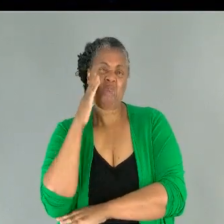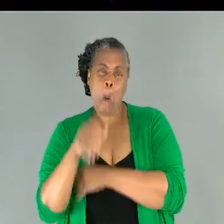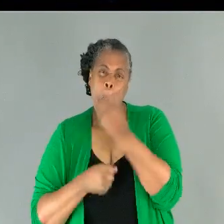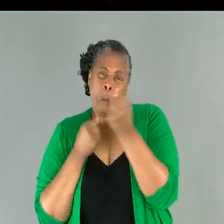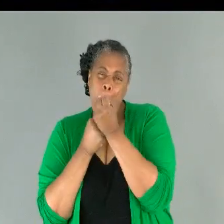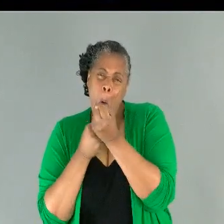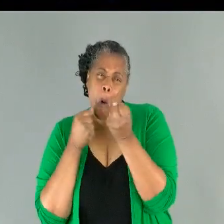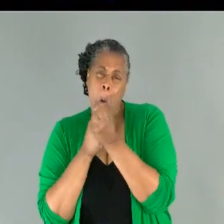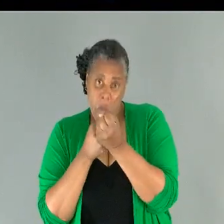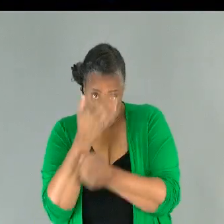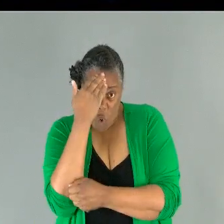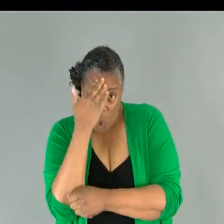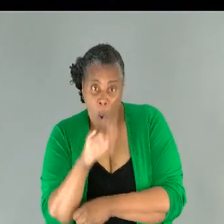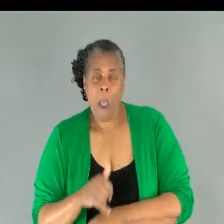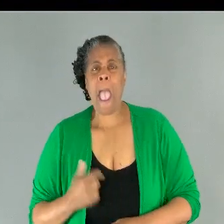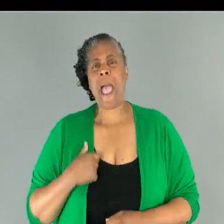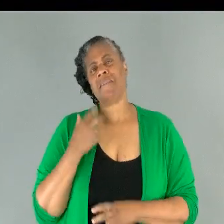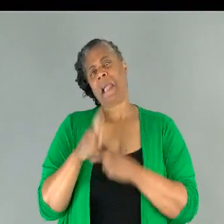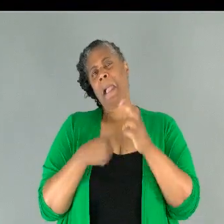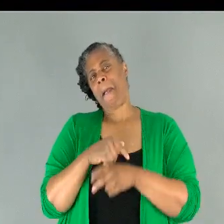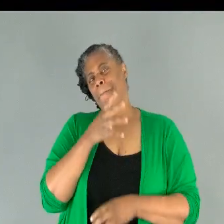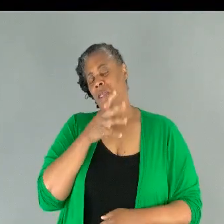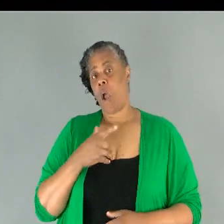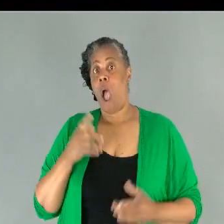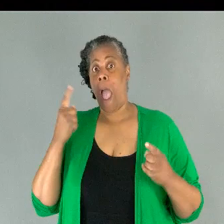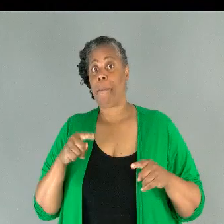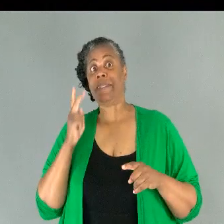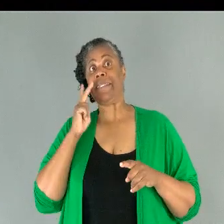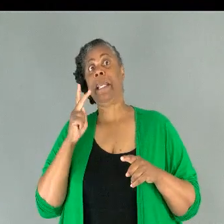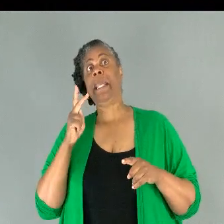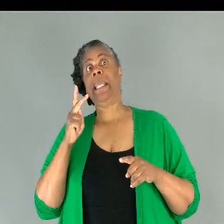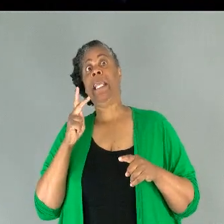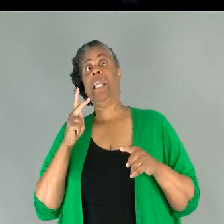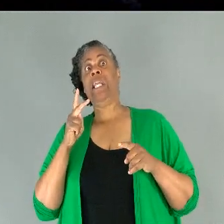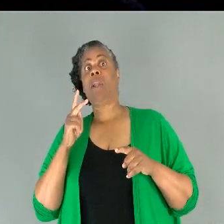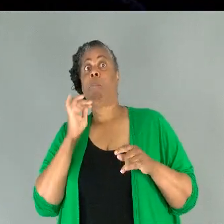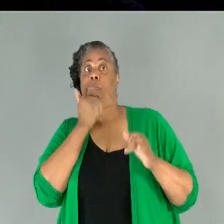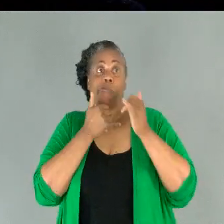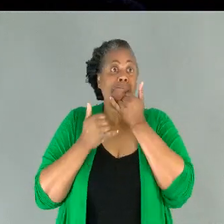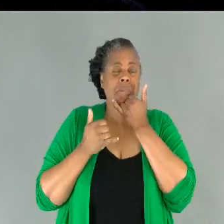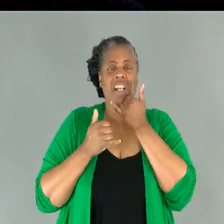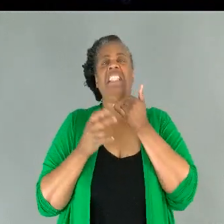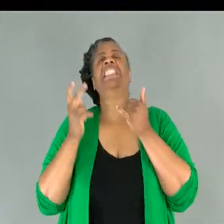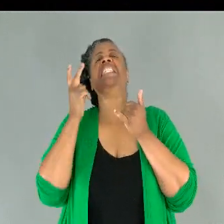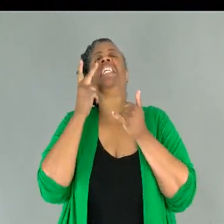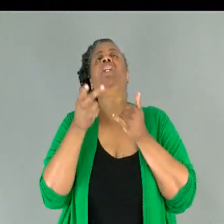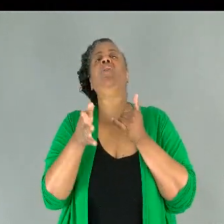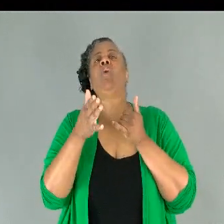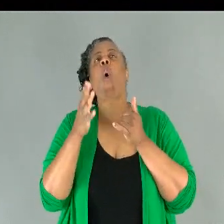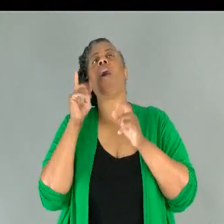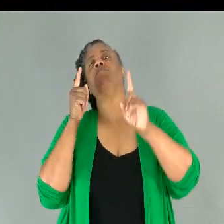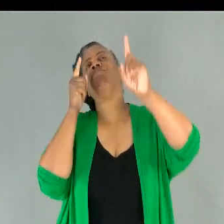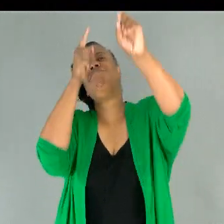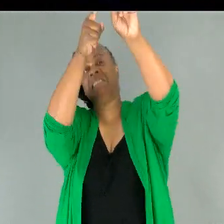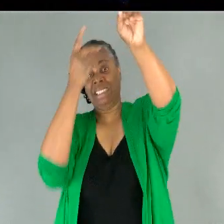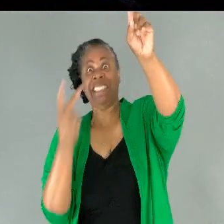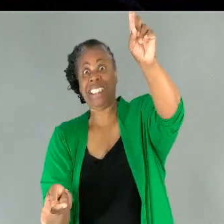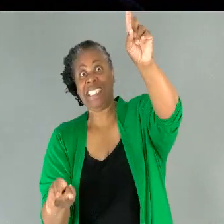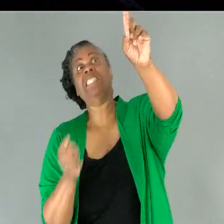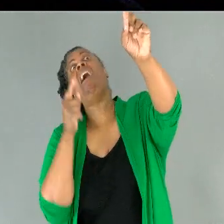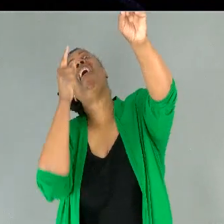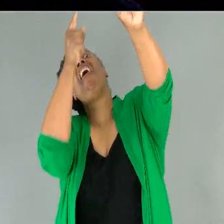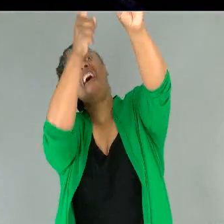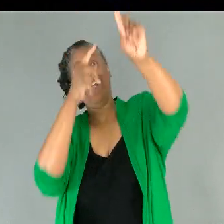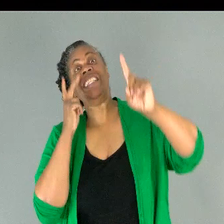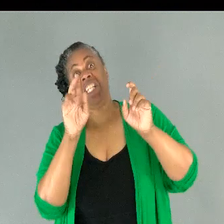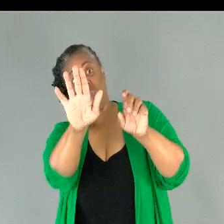back. You have the type of mother that sees beyond your faults and sees your destiny and sees